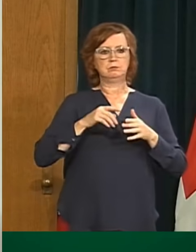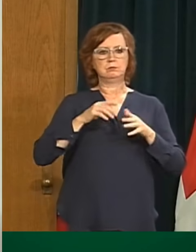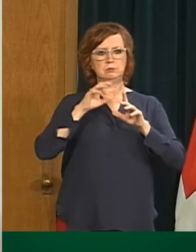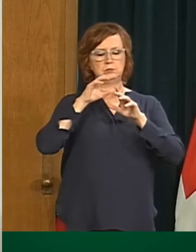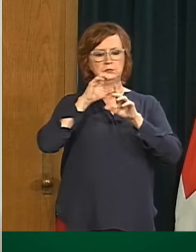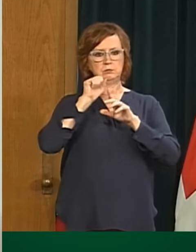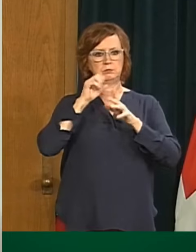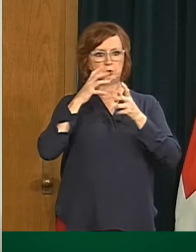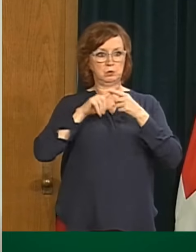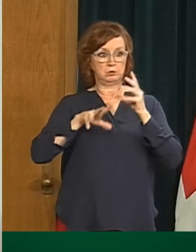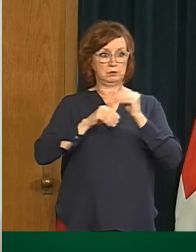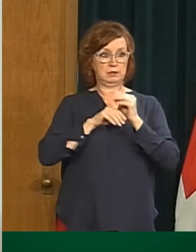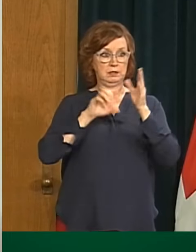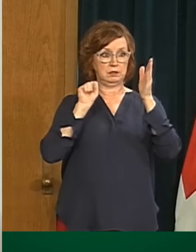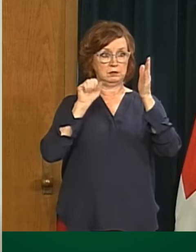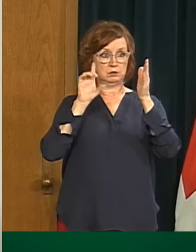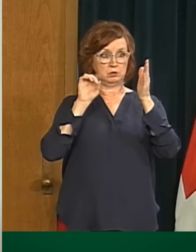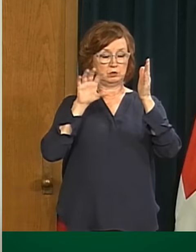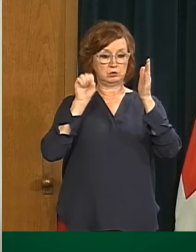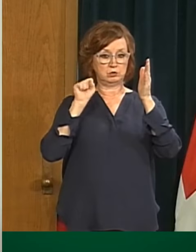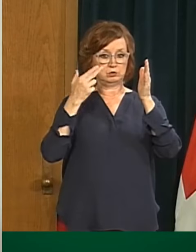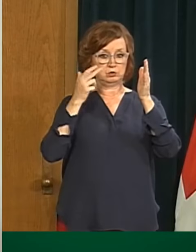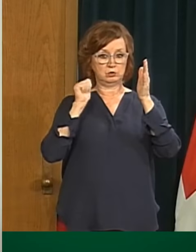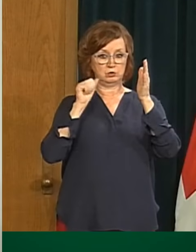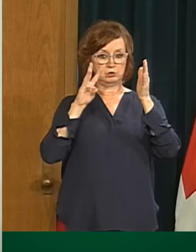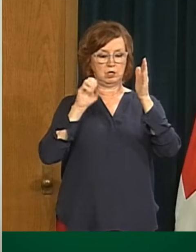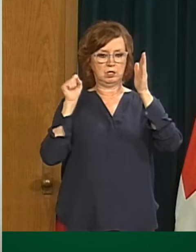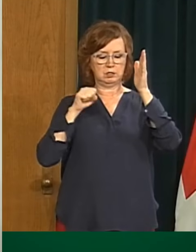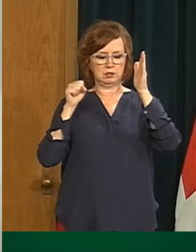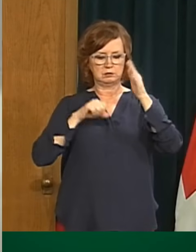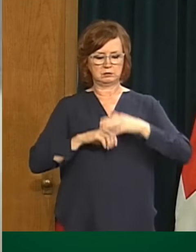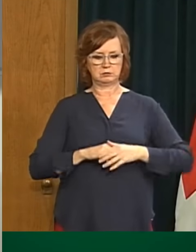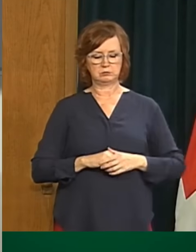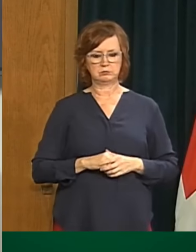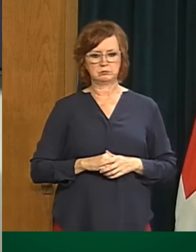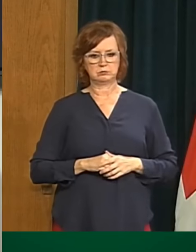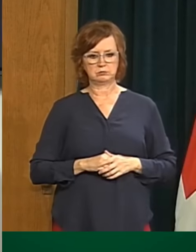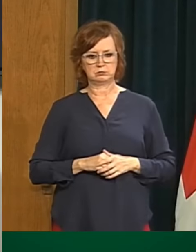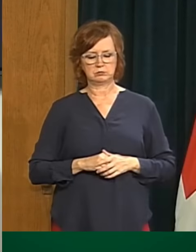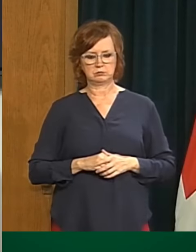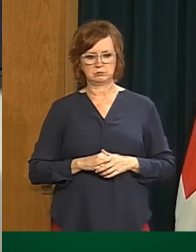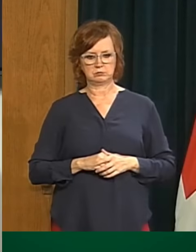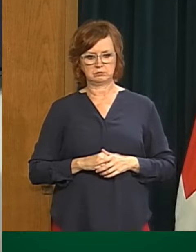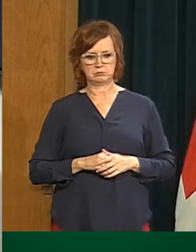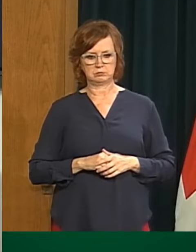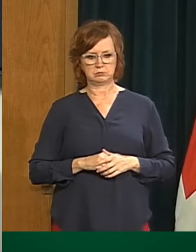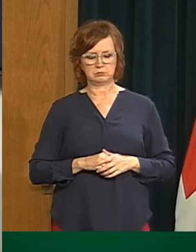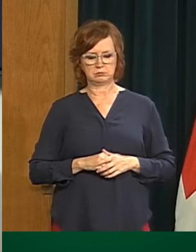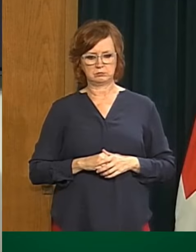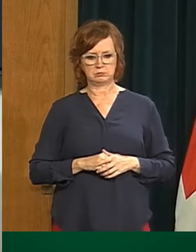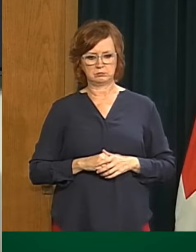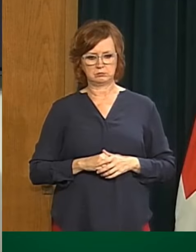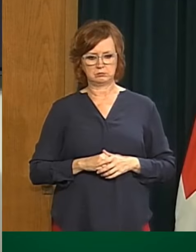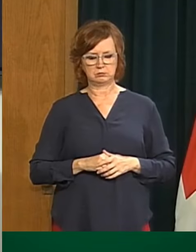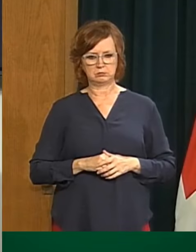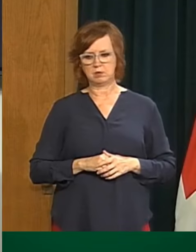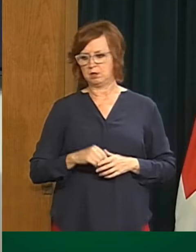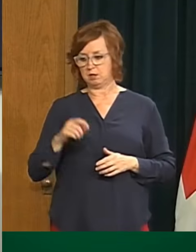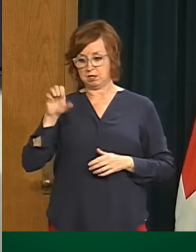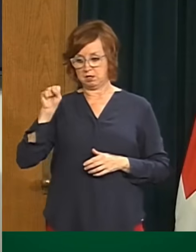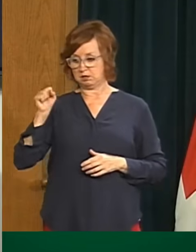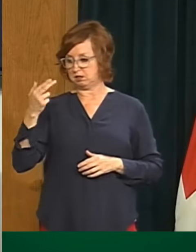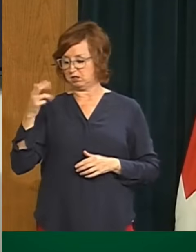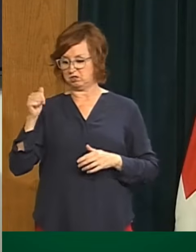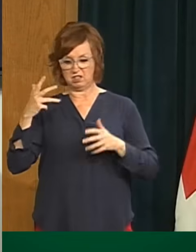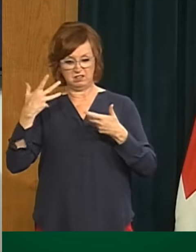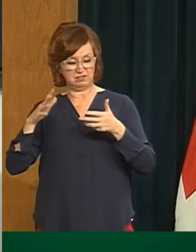want to add to that? I think just to reiterate that, so the SHA does have processes that assess